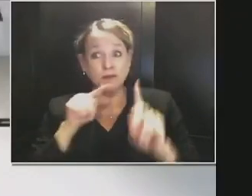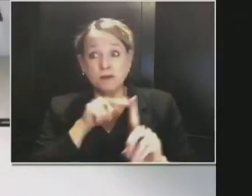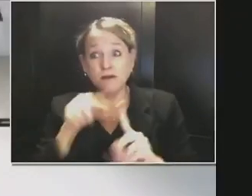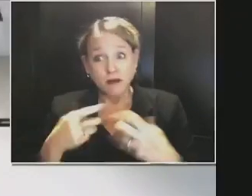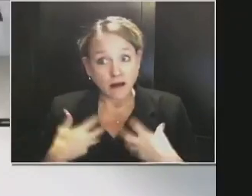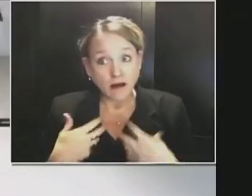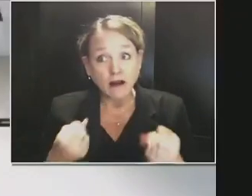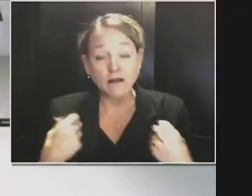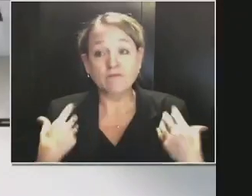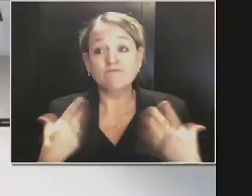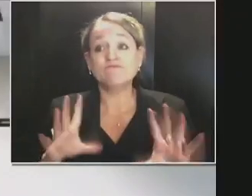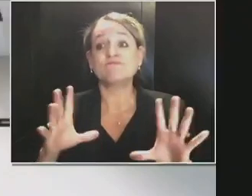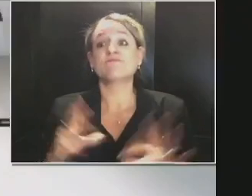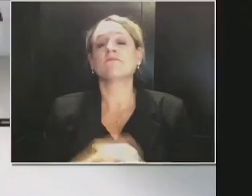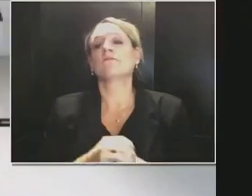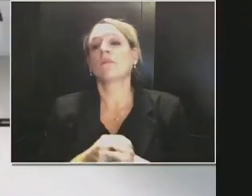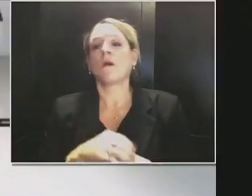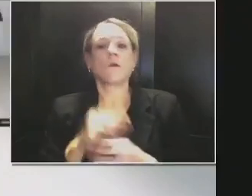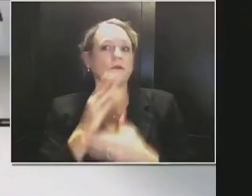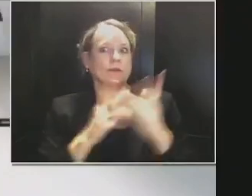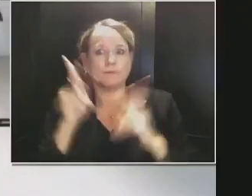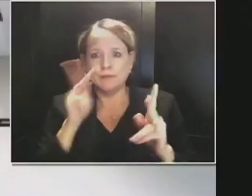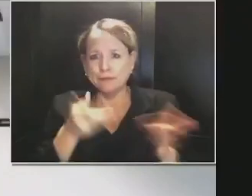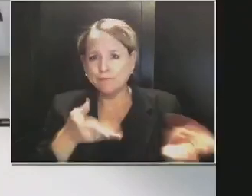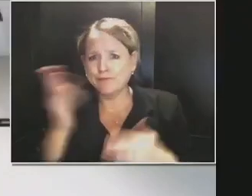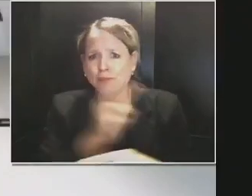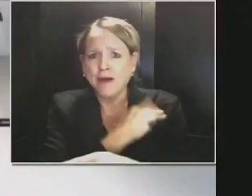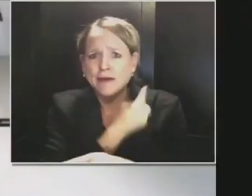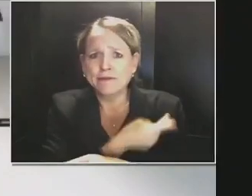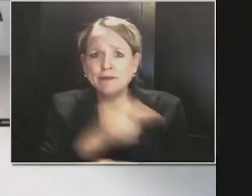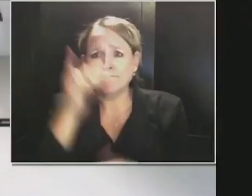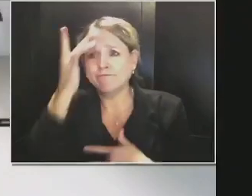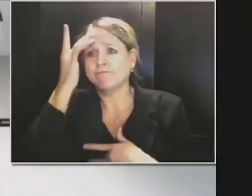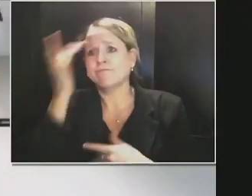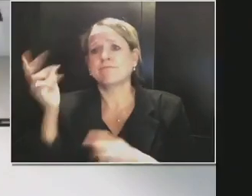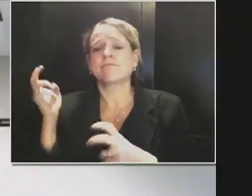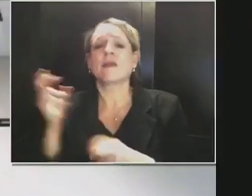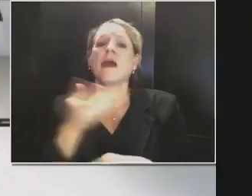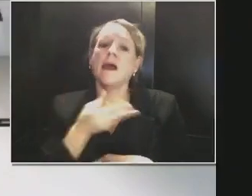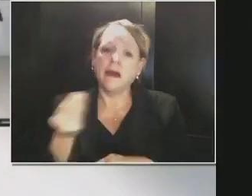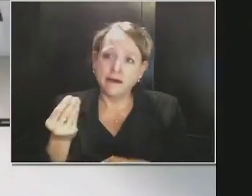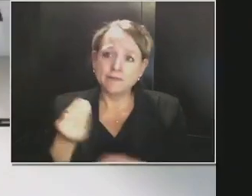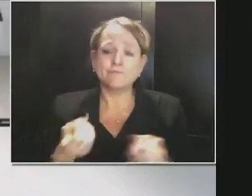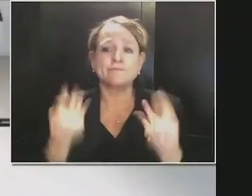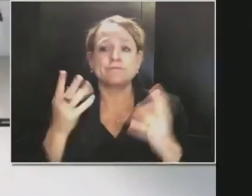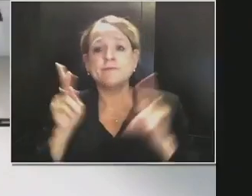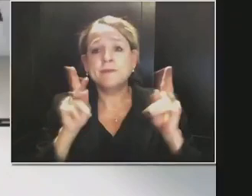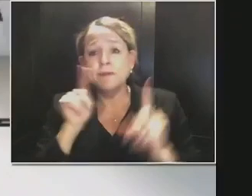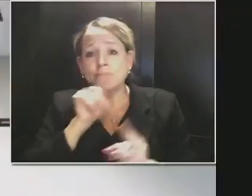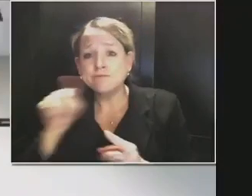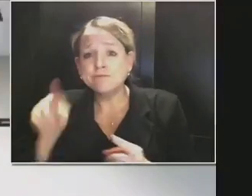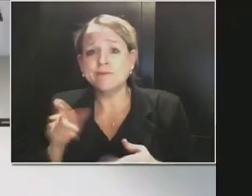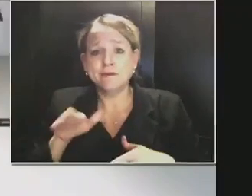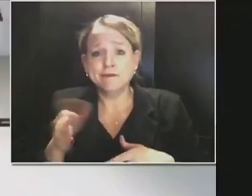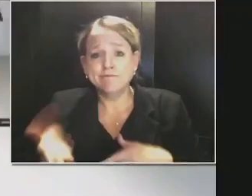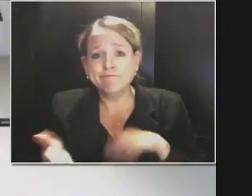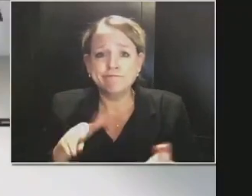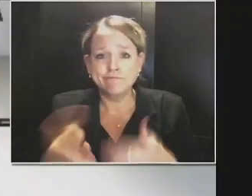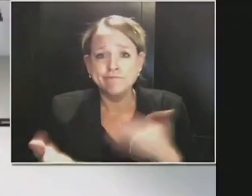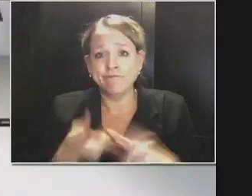To provide this level of data every day is unprecedented. As Dr. Westergaard said in a recent